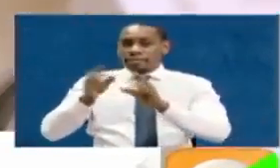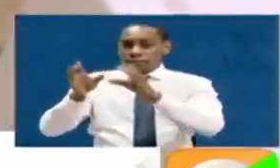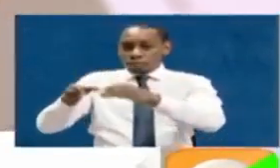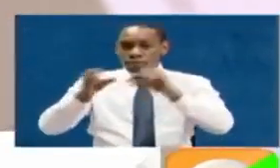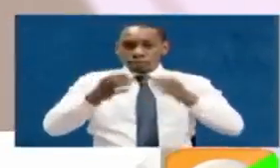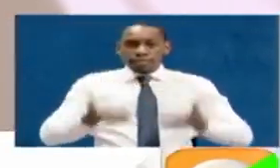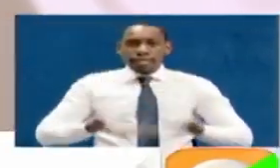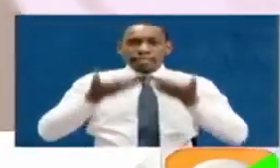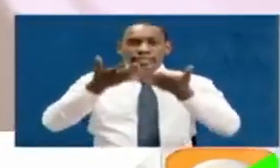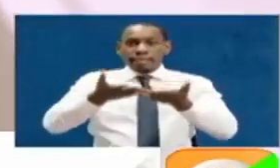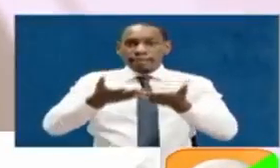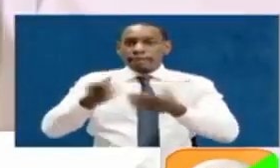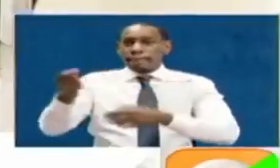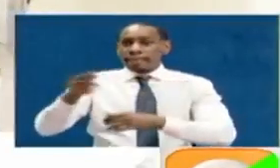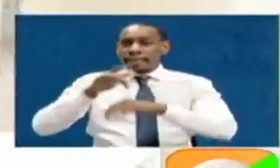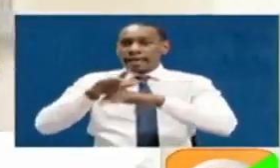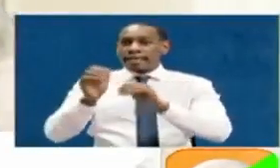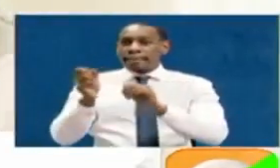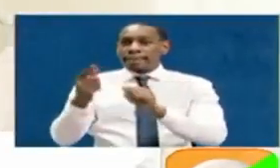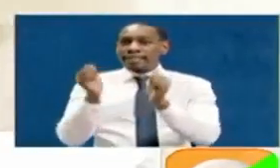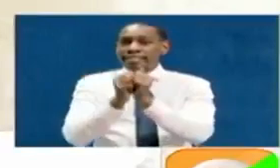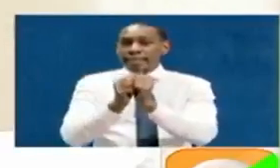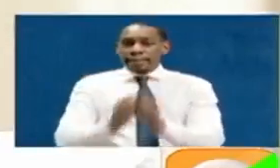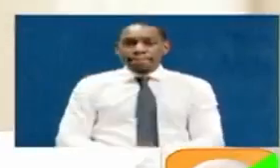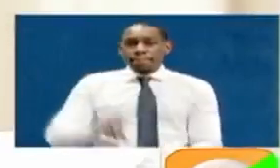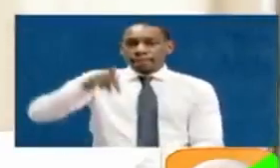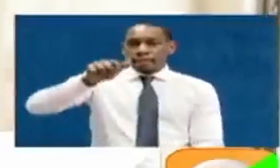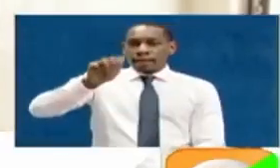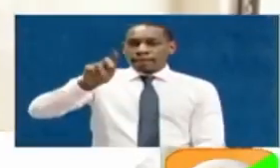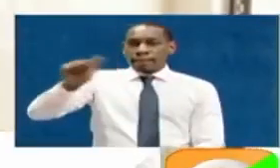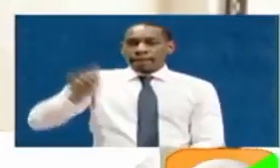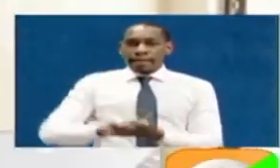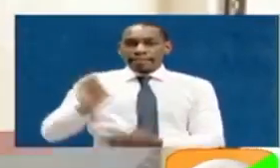batches delivered as early as October. Pamela Asigi, Citizen TV.